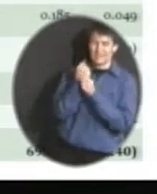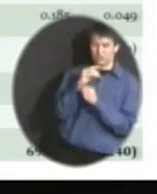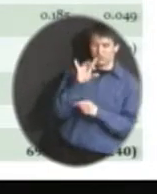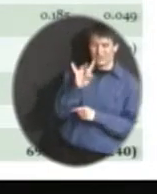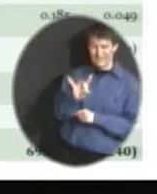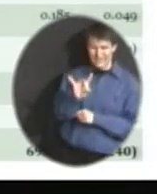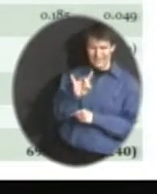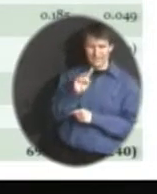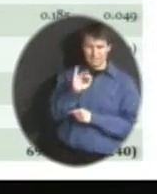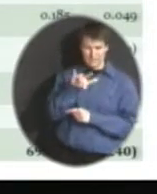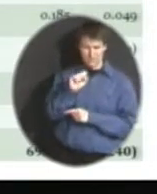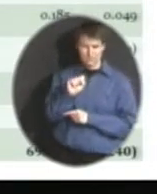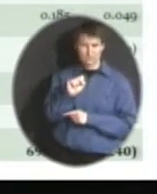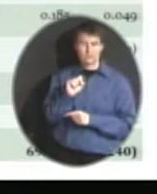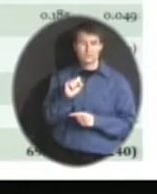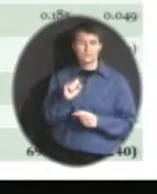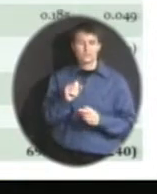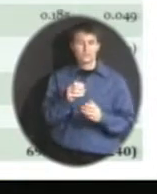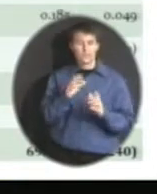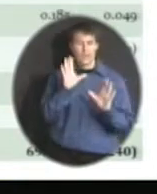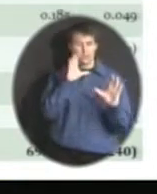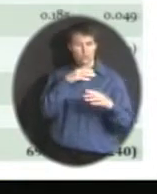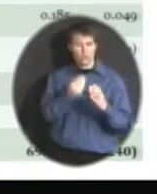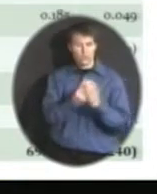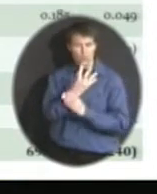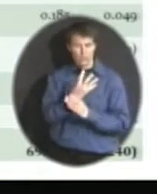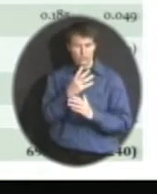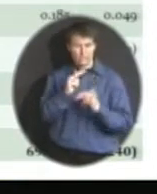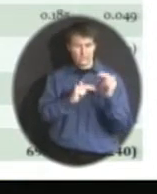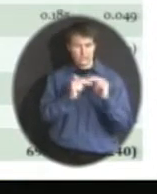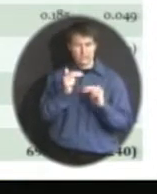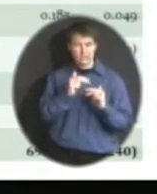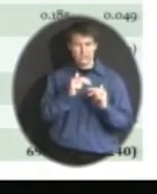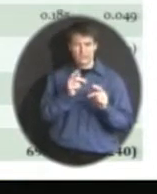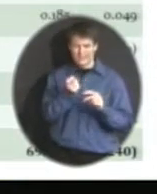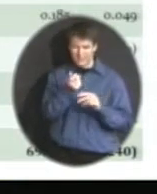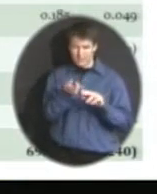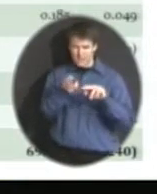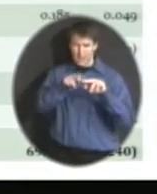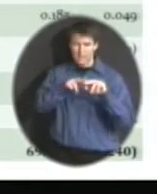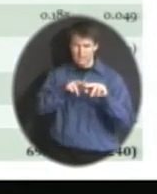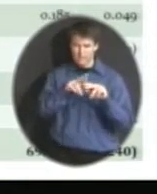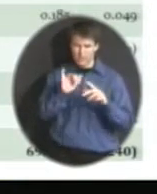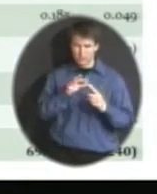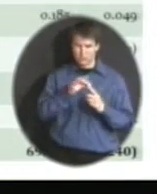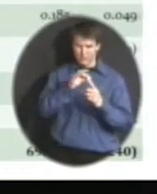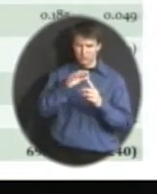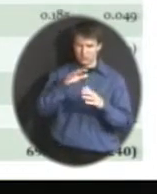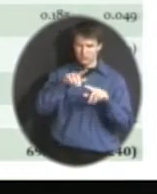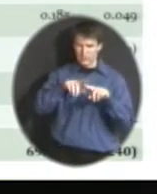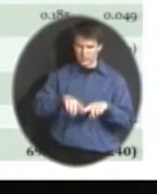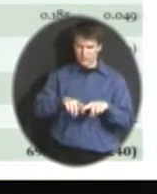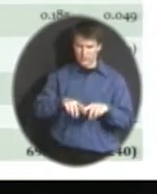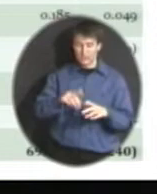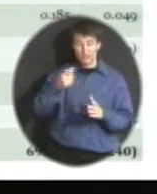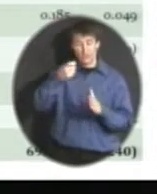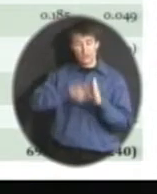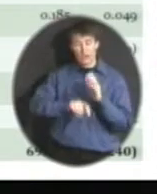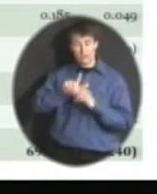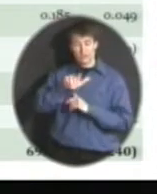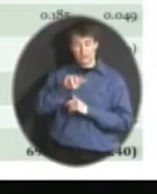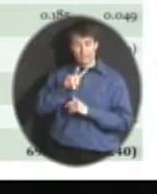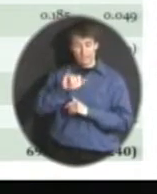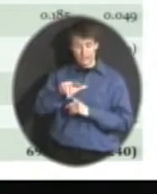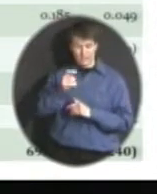Extraordinary growth facility is slightly up, as is special liability. Cost of living is slightly down,